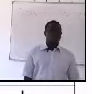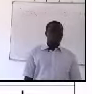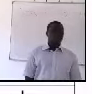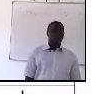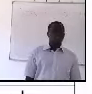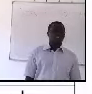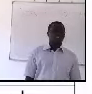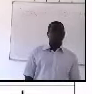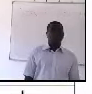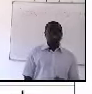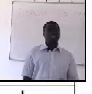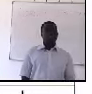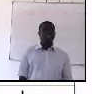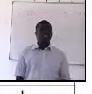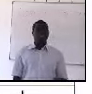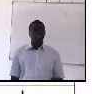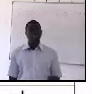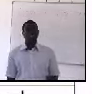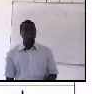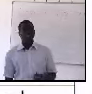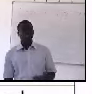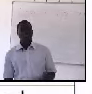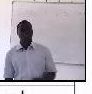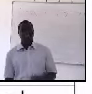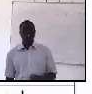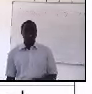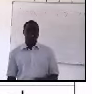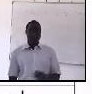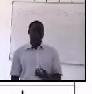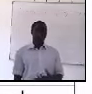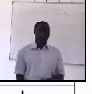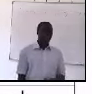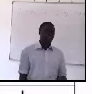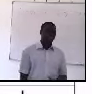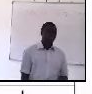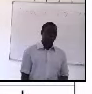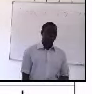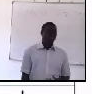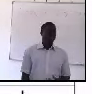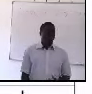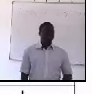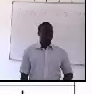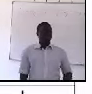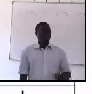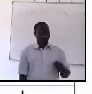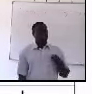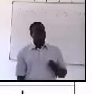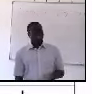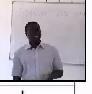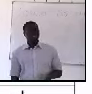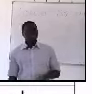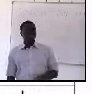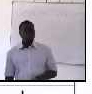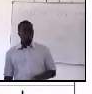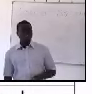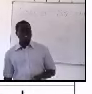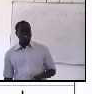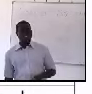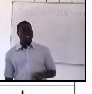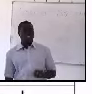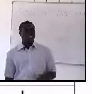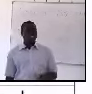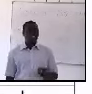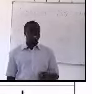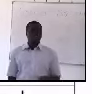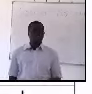peristalsis movement from the gut to the stomach. Whereas the parasympathetic stimulates secretion of what,